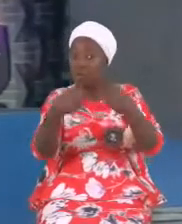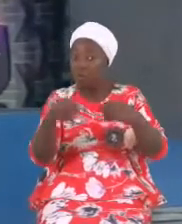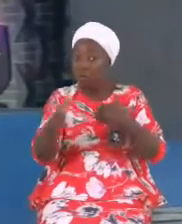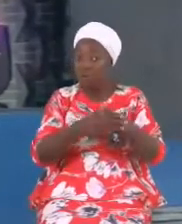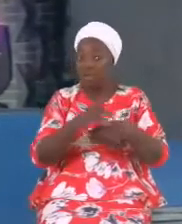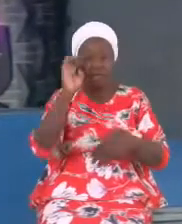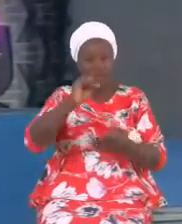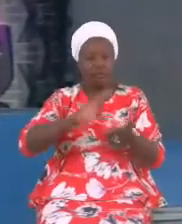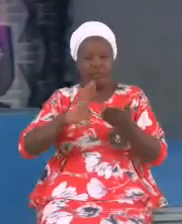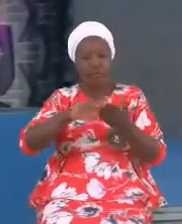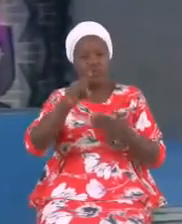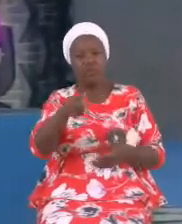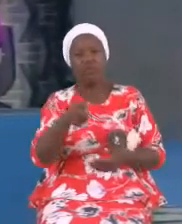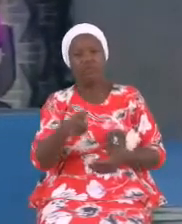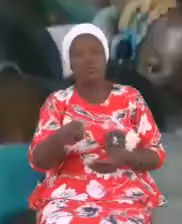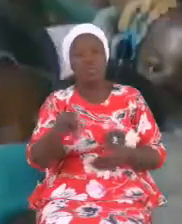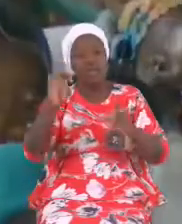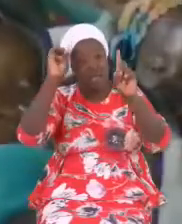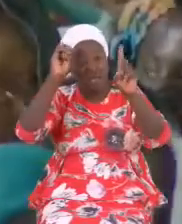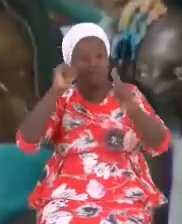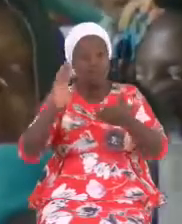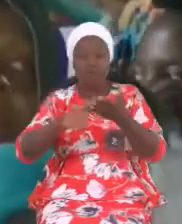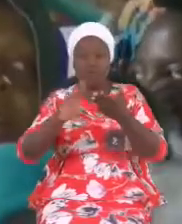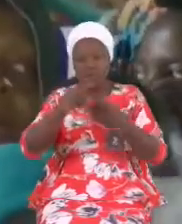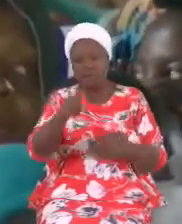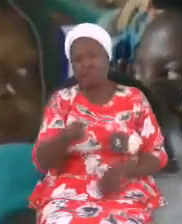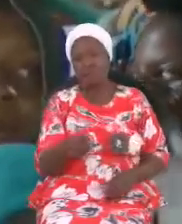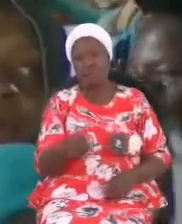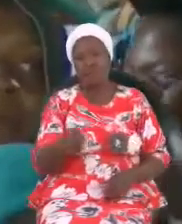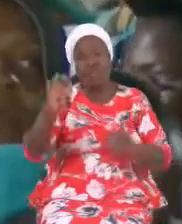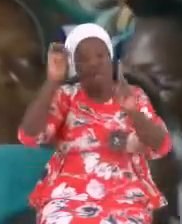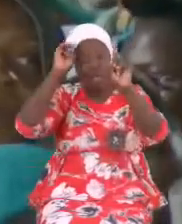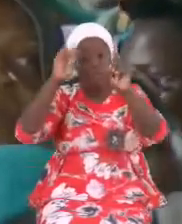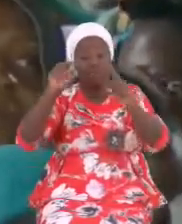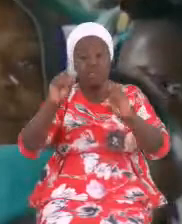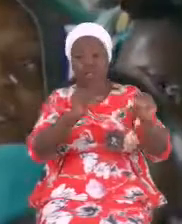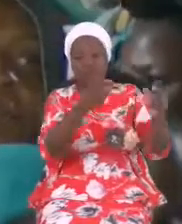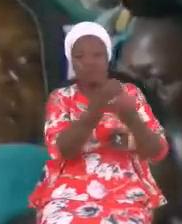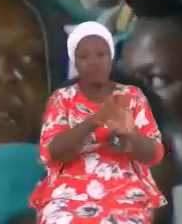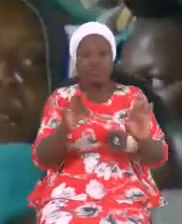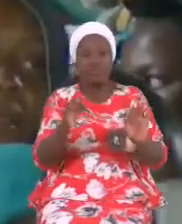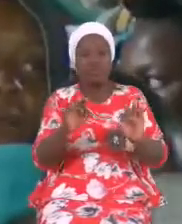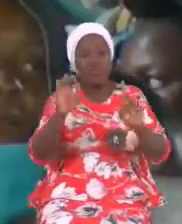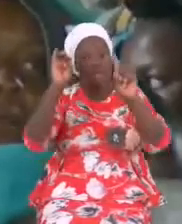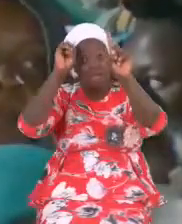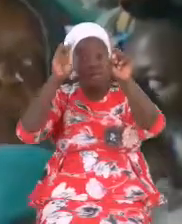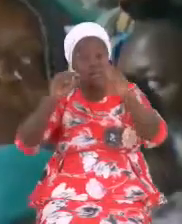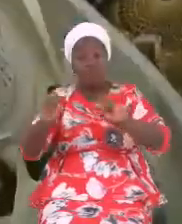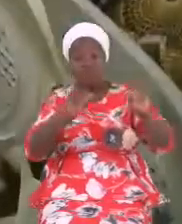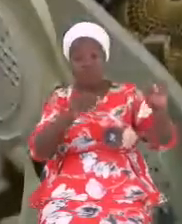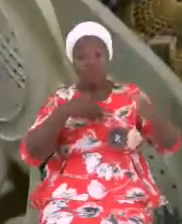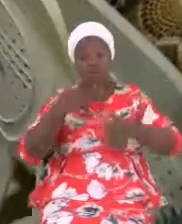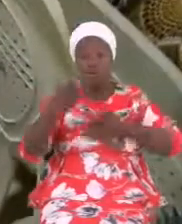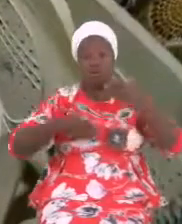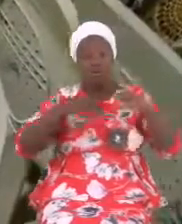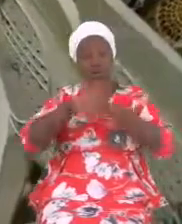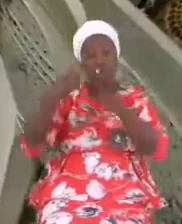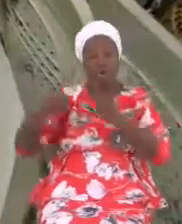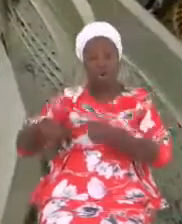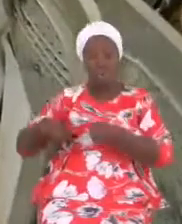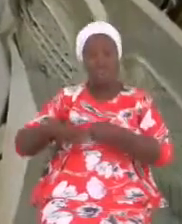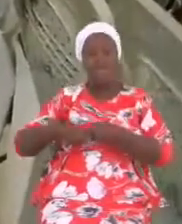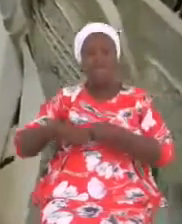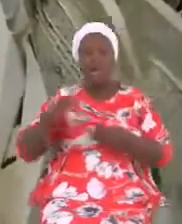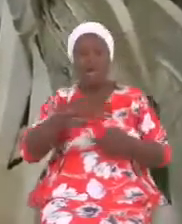you. I said he'll forgive you. He will set you free. He'll put joy in your heart. A